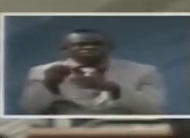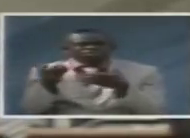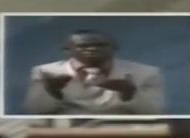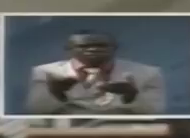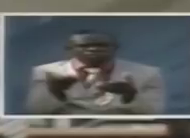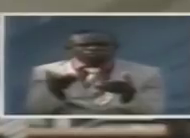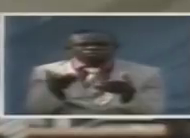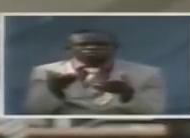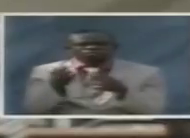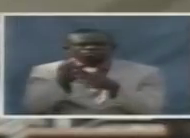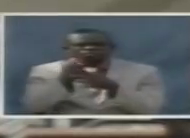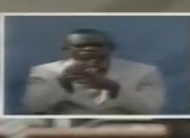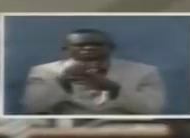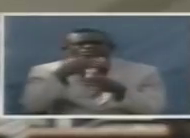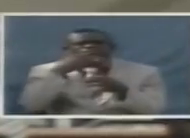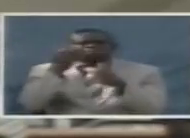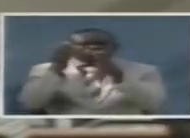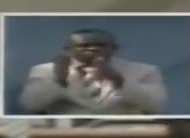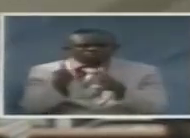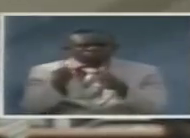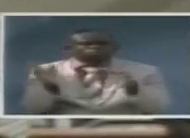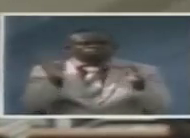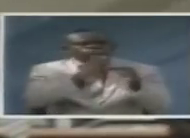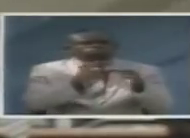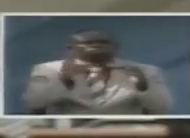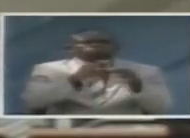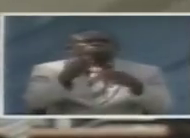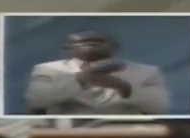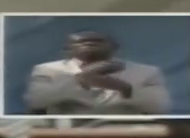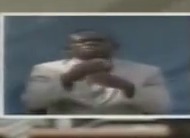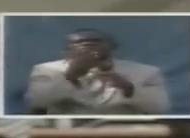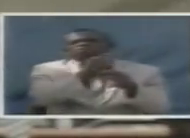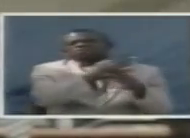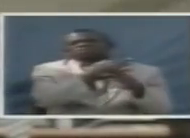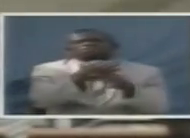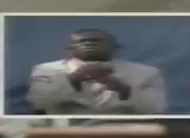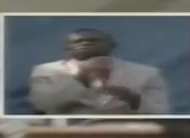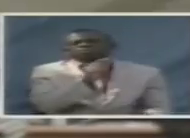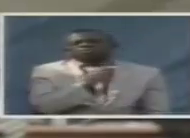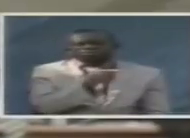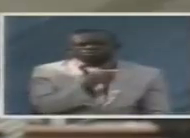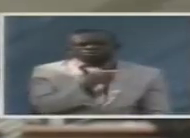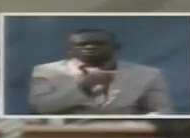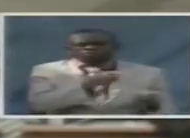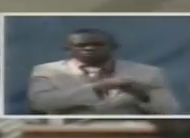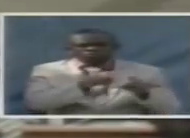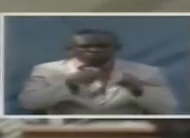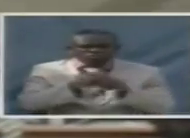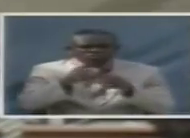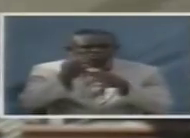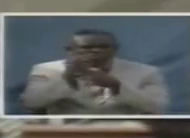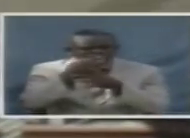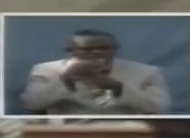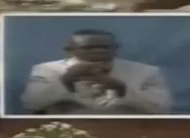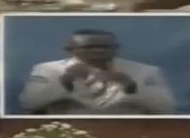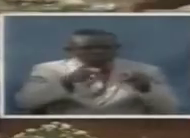emerging fish farmers in aquaculture and the investment of enforcement of fishery regulations in the